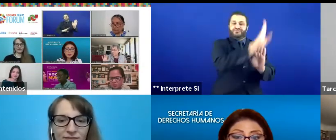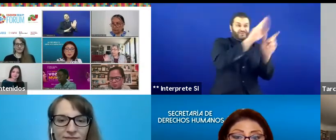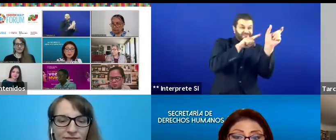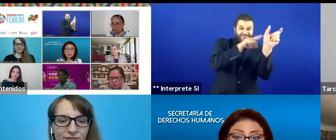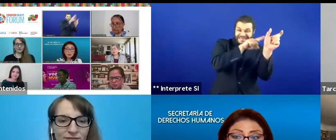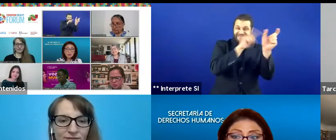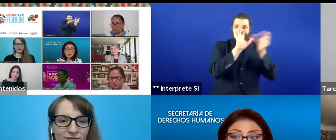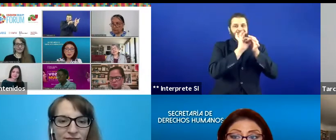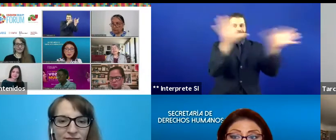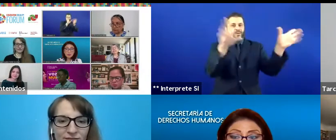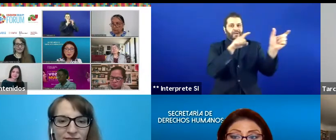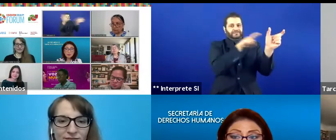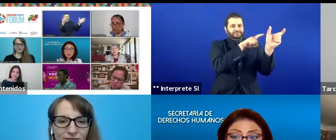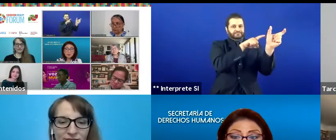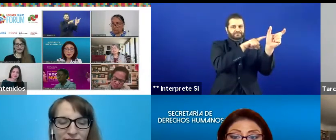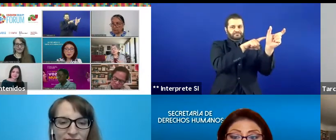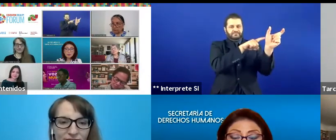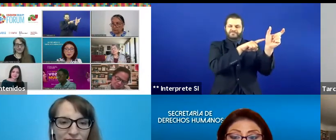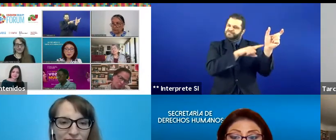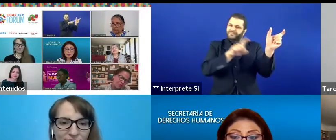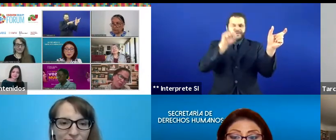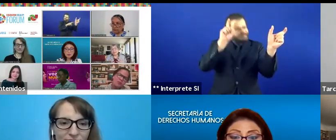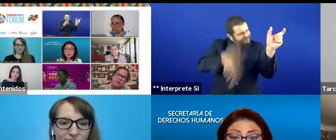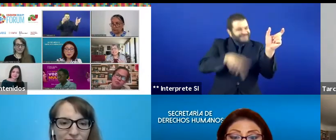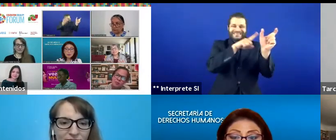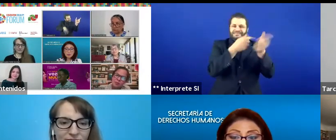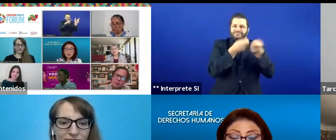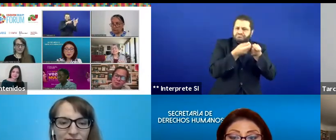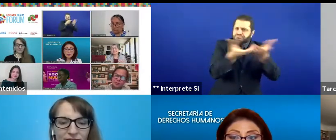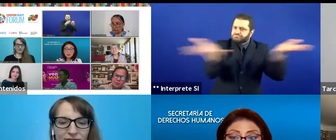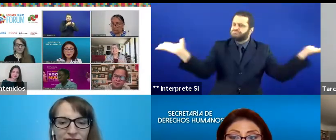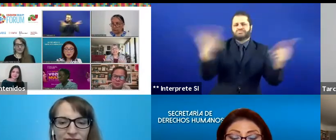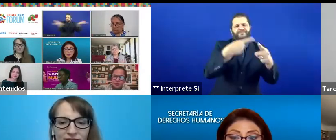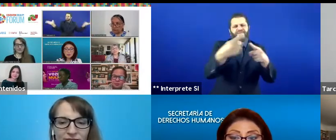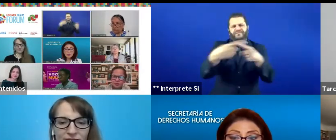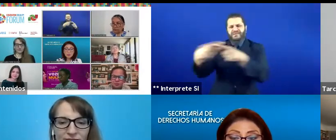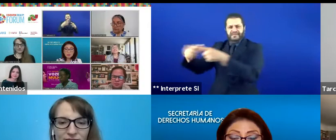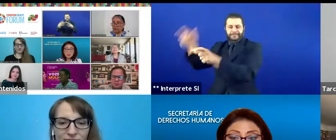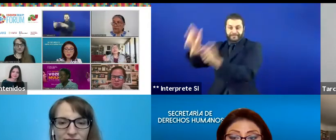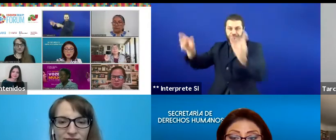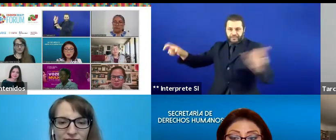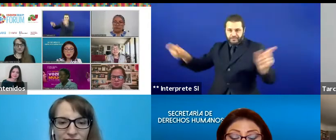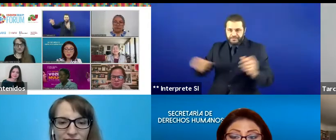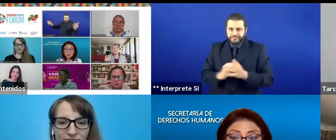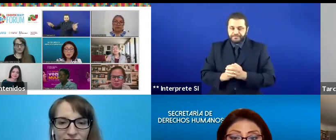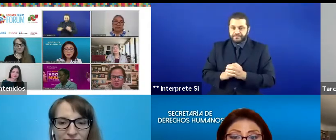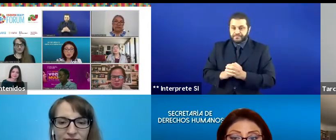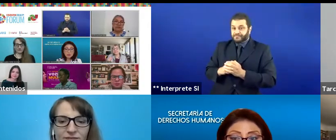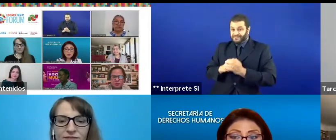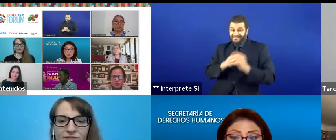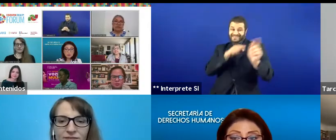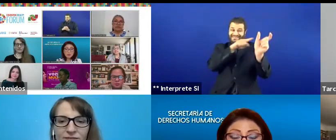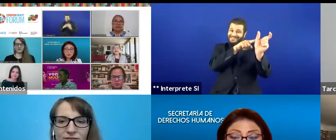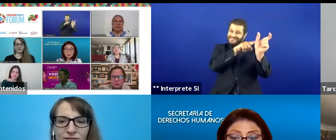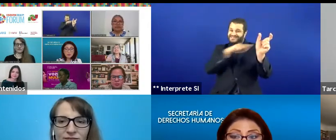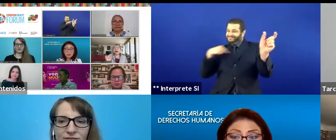that perspective, women's movements, feminist movements, intersectional movements bring to the